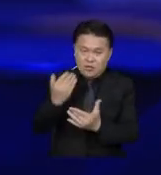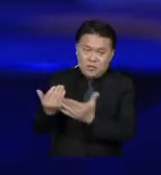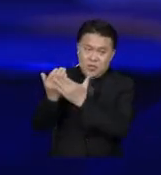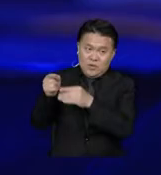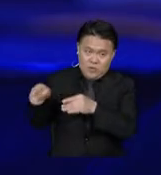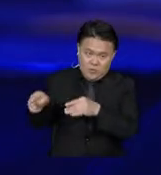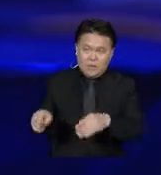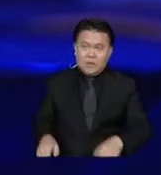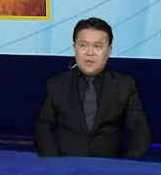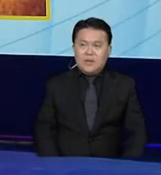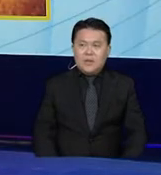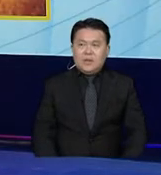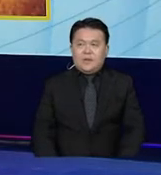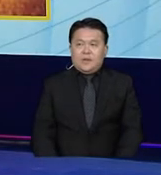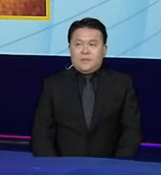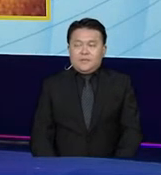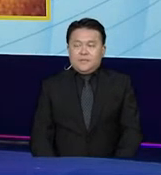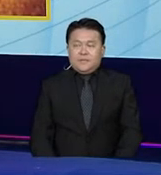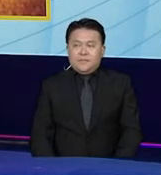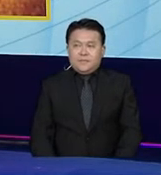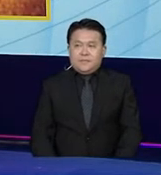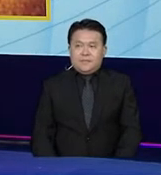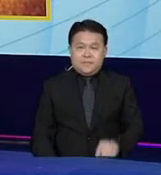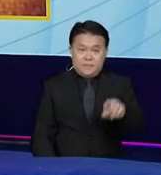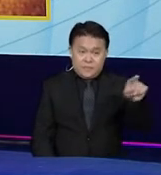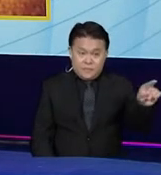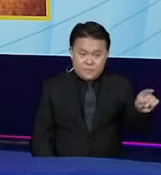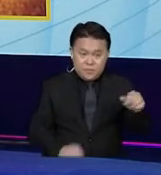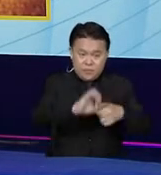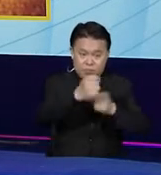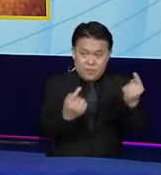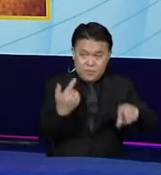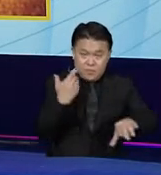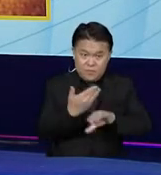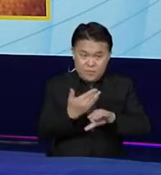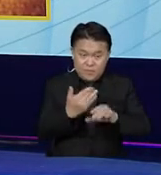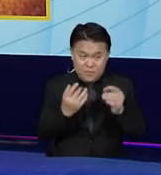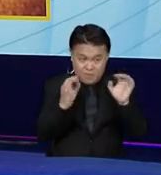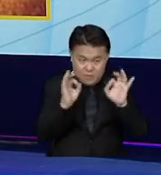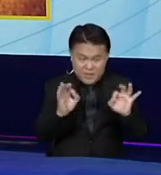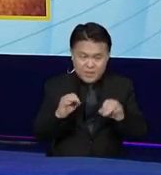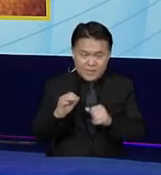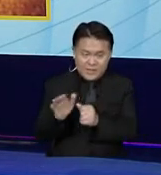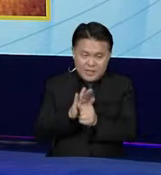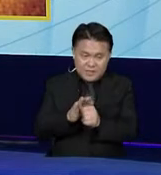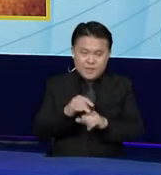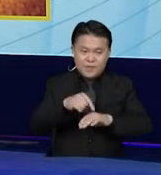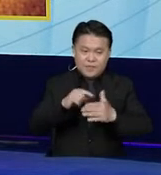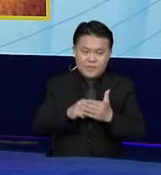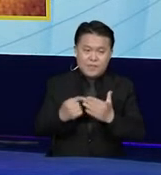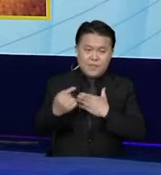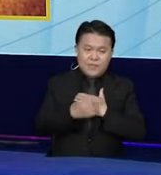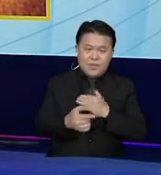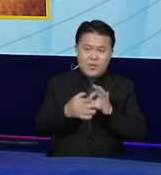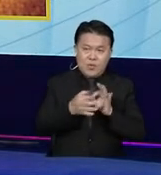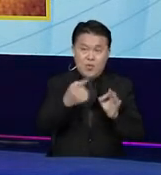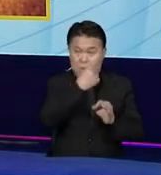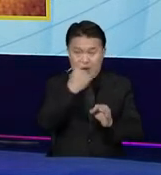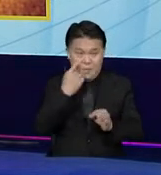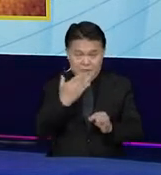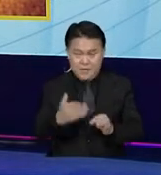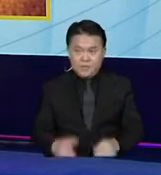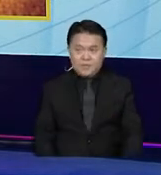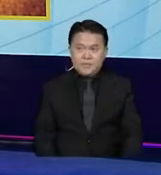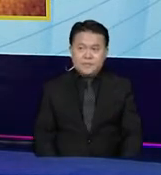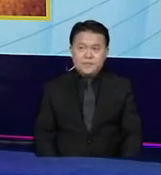Like other animals, friendliness is seen in our bodies as well as our minds. Similar to the